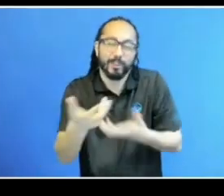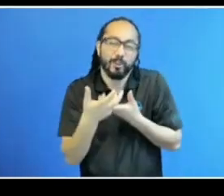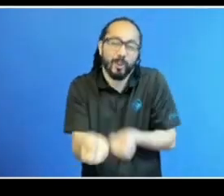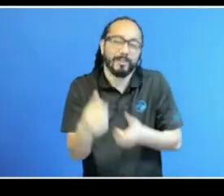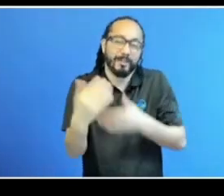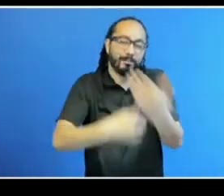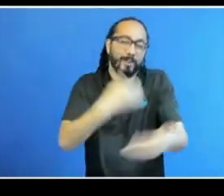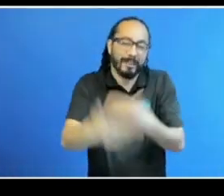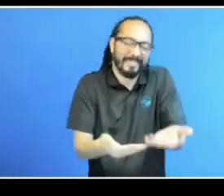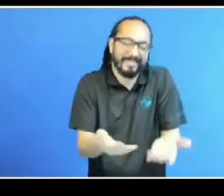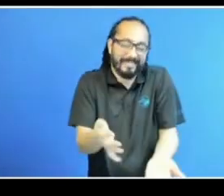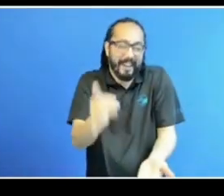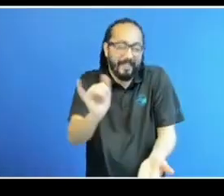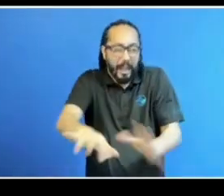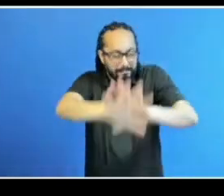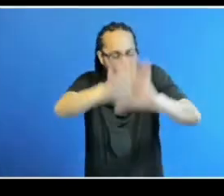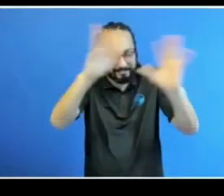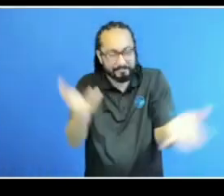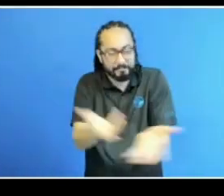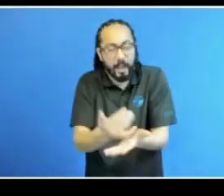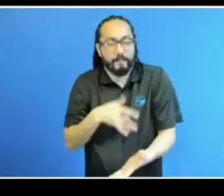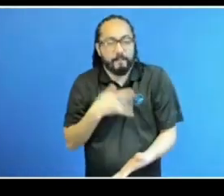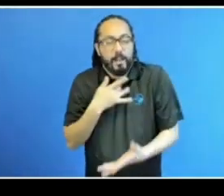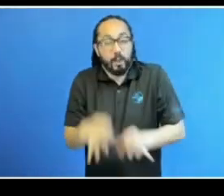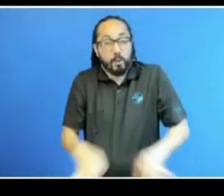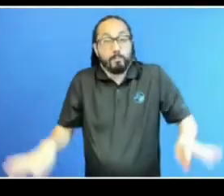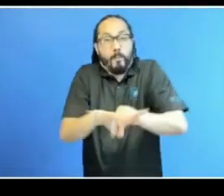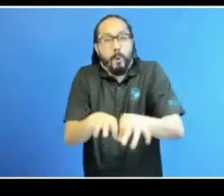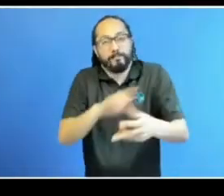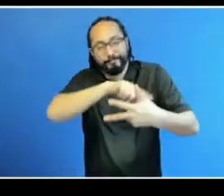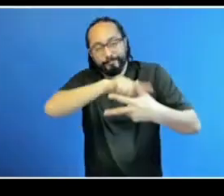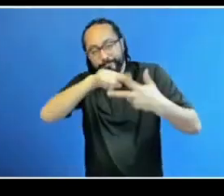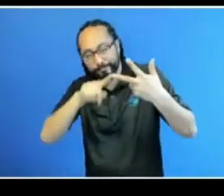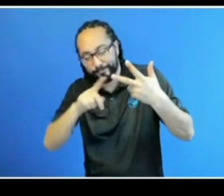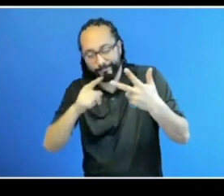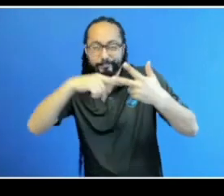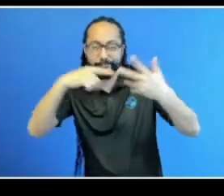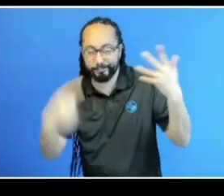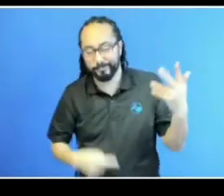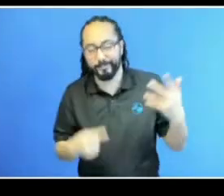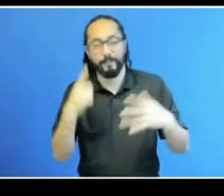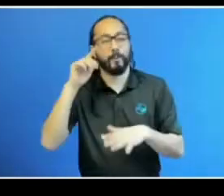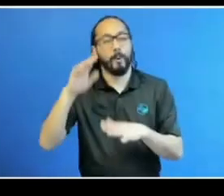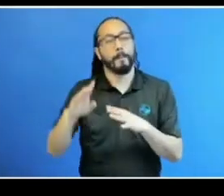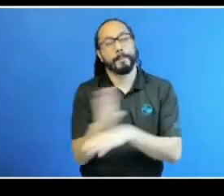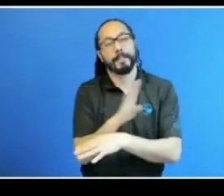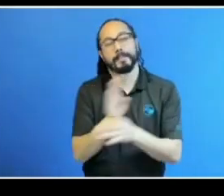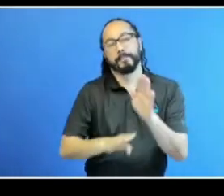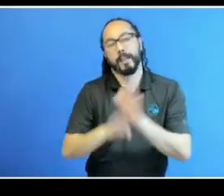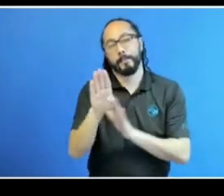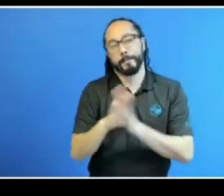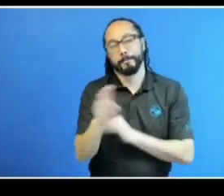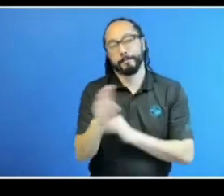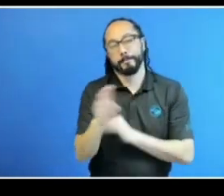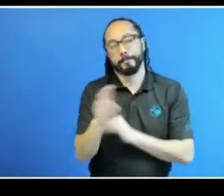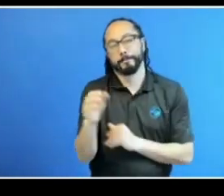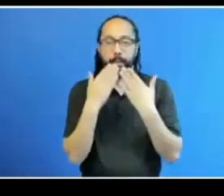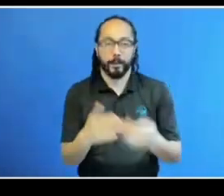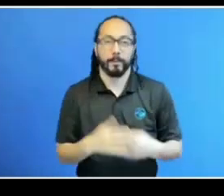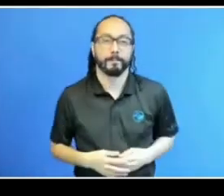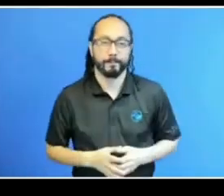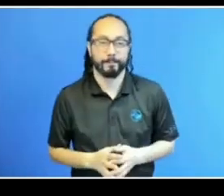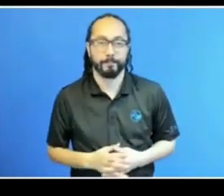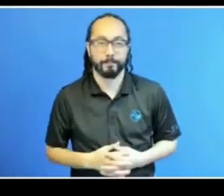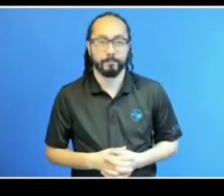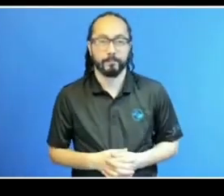the things that I find are essential in business development. Thank you. Very well